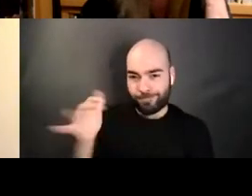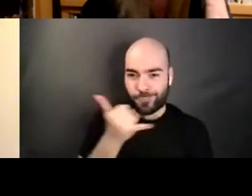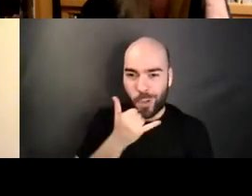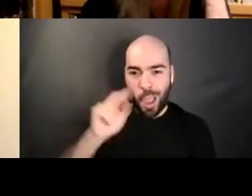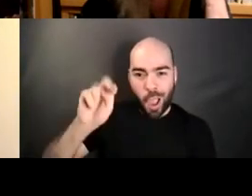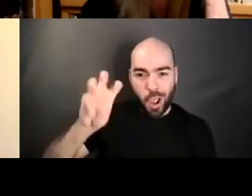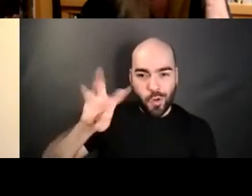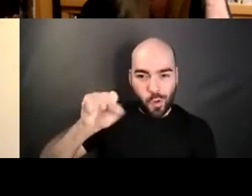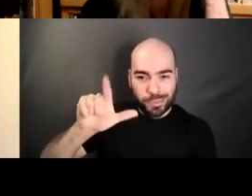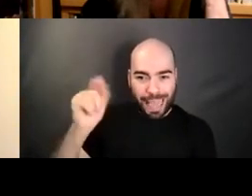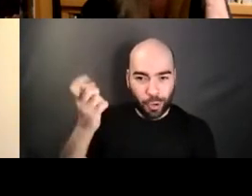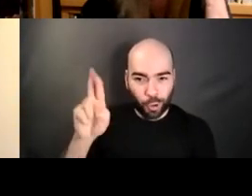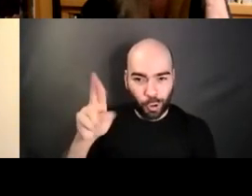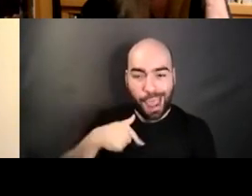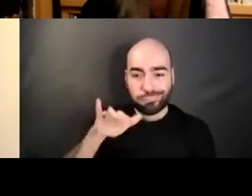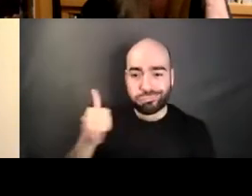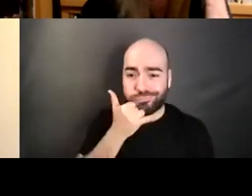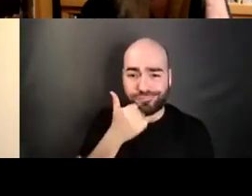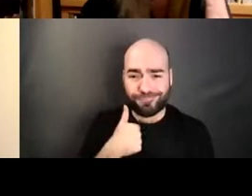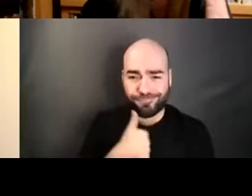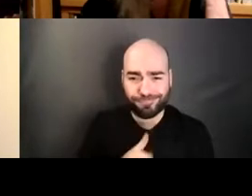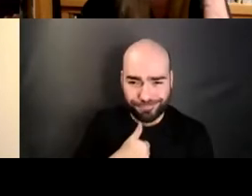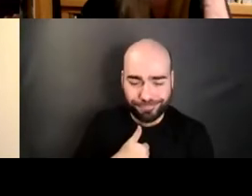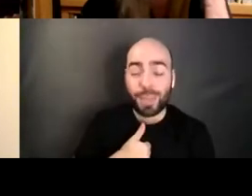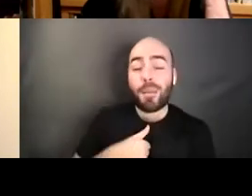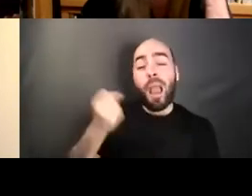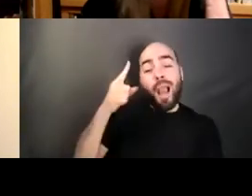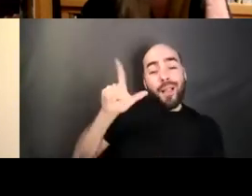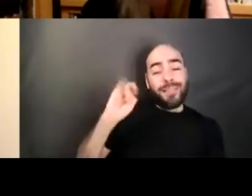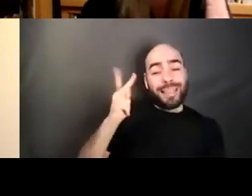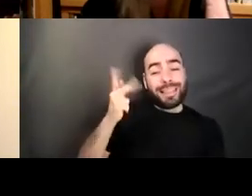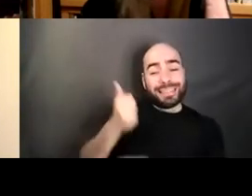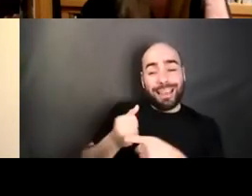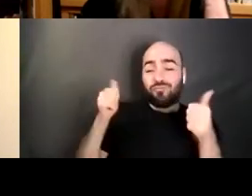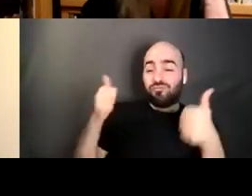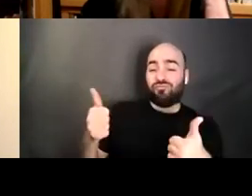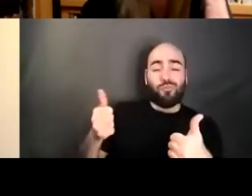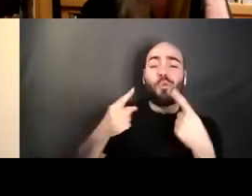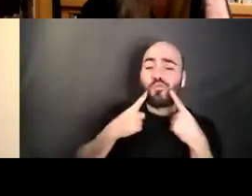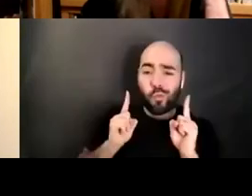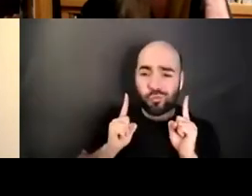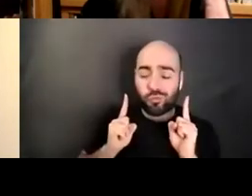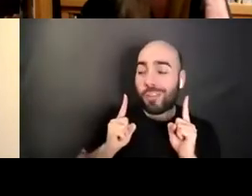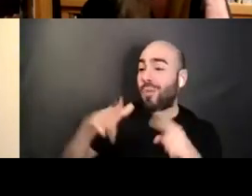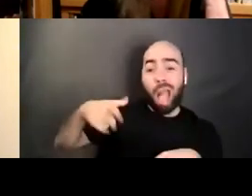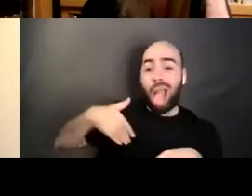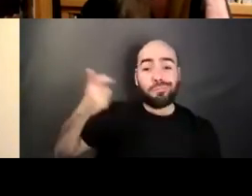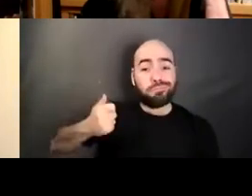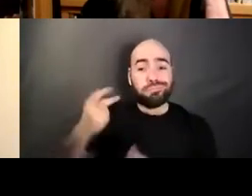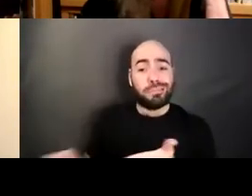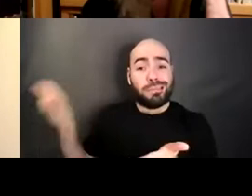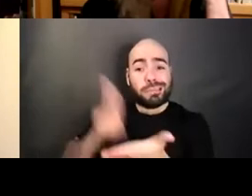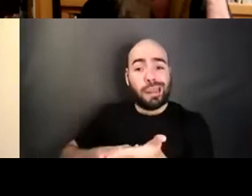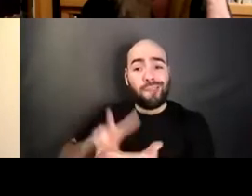that. But the link isn't incorrect. So if you do not get the Vermont Arts Council newsletter,